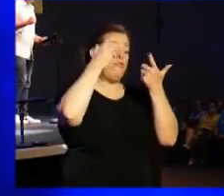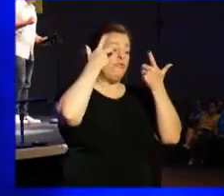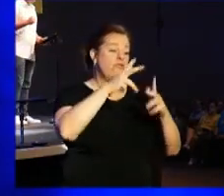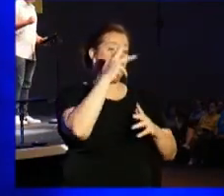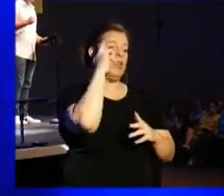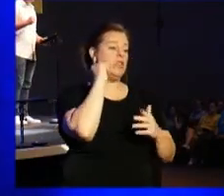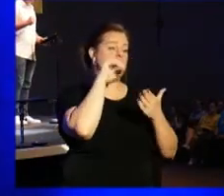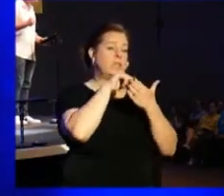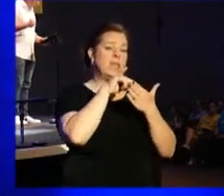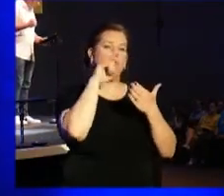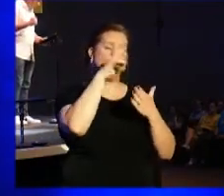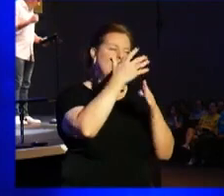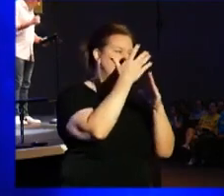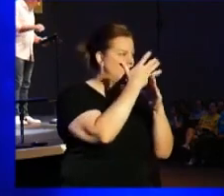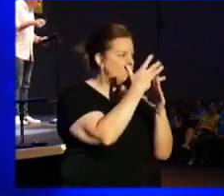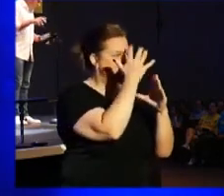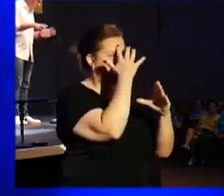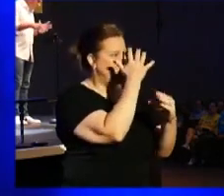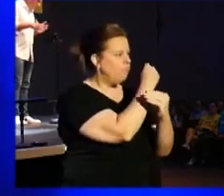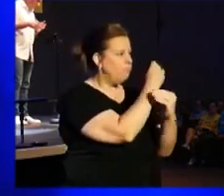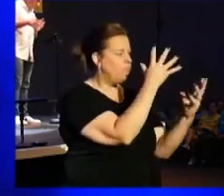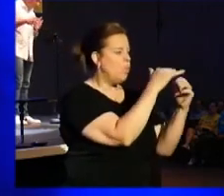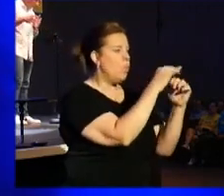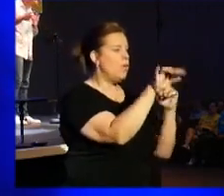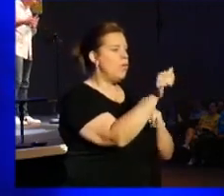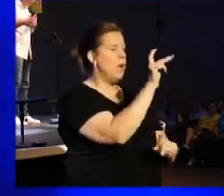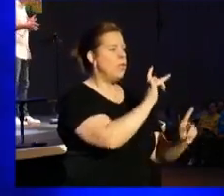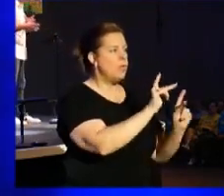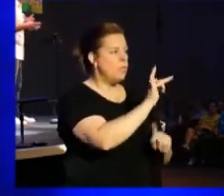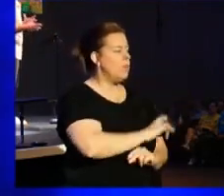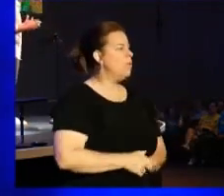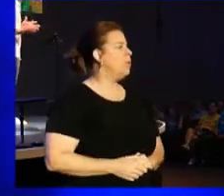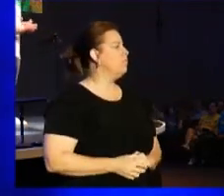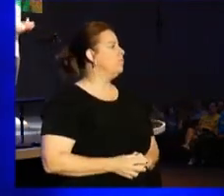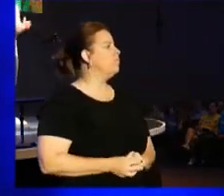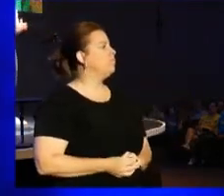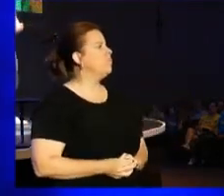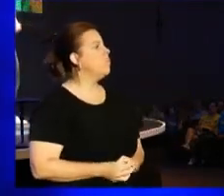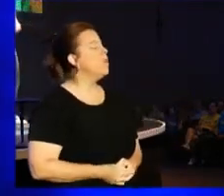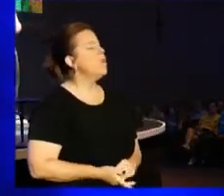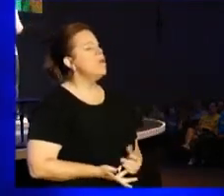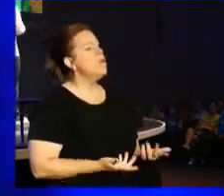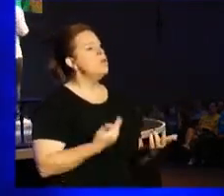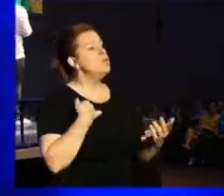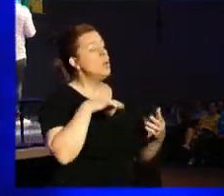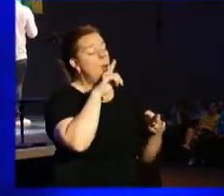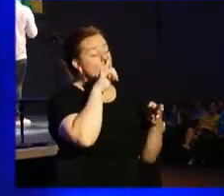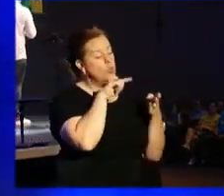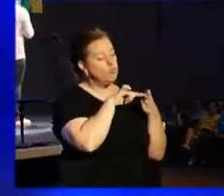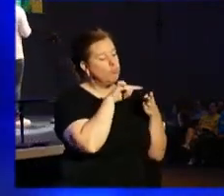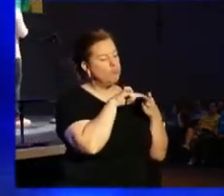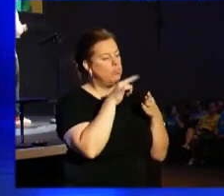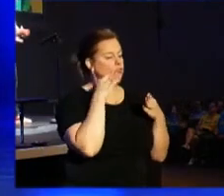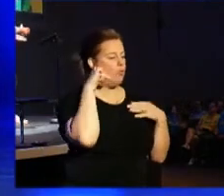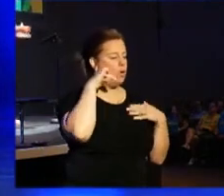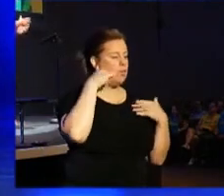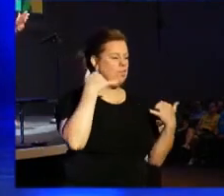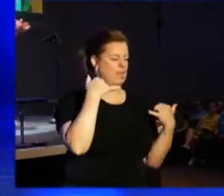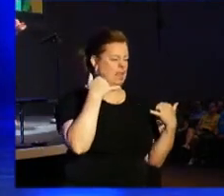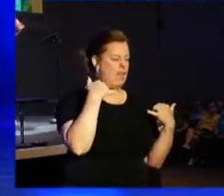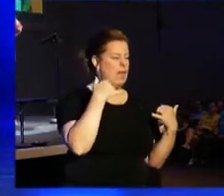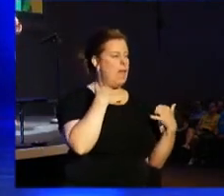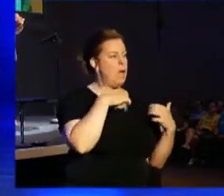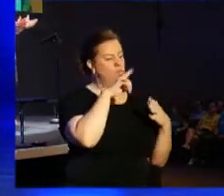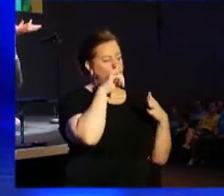it with others. I read a story while researching this sermon about Augustine, who was a prominent theologian in the